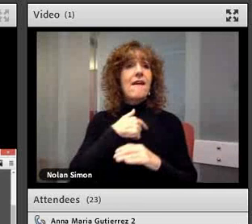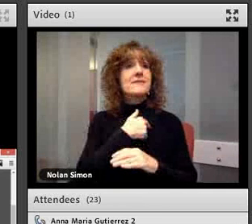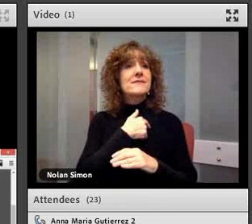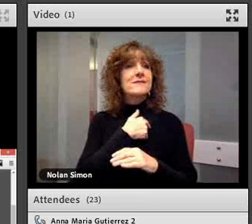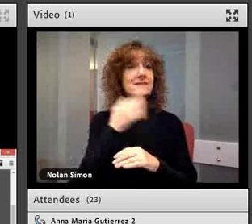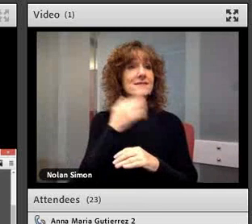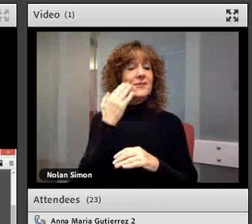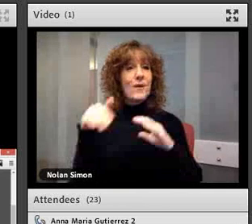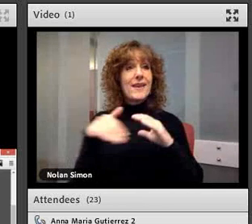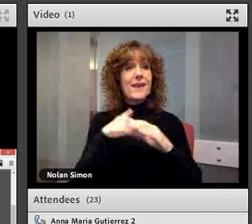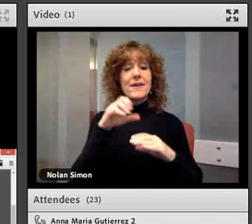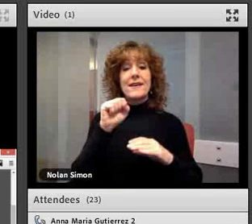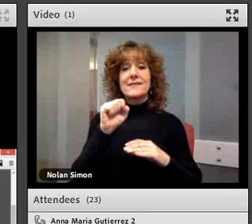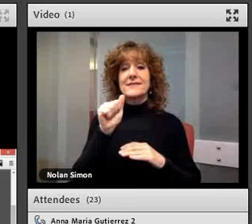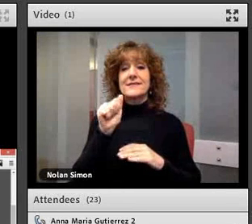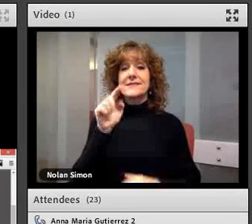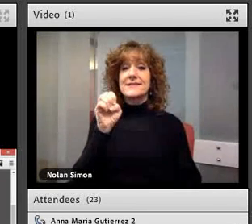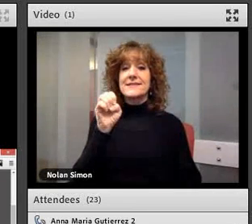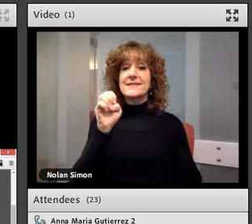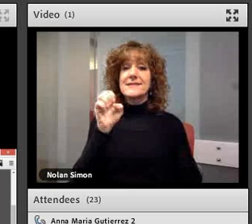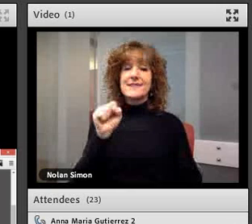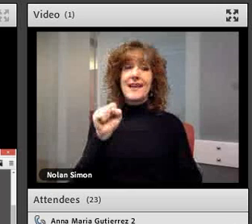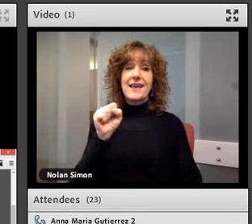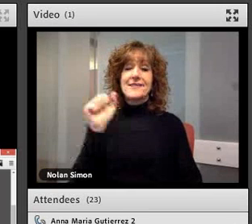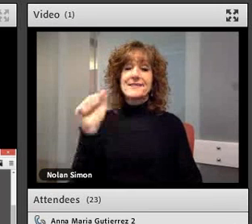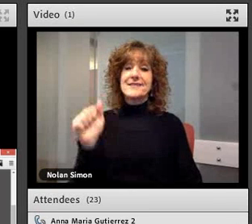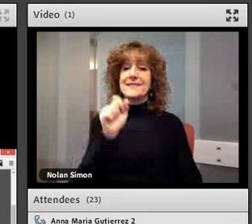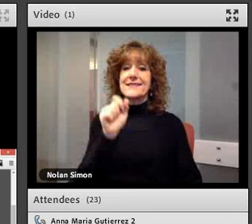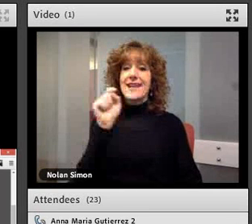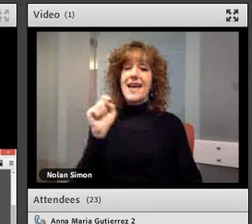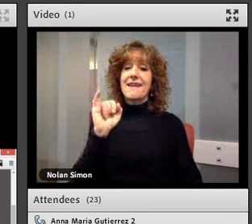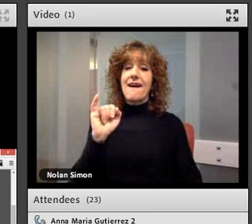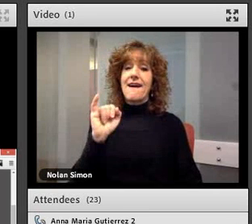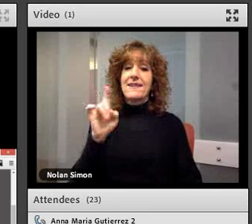the email is sales, SALES,